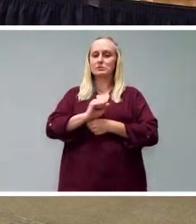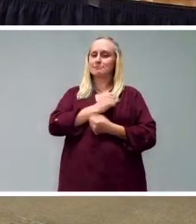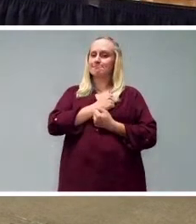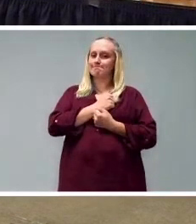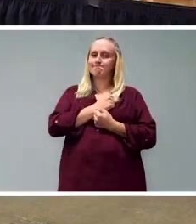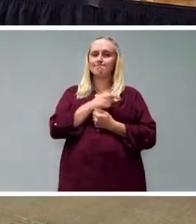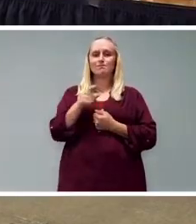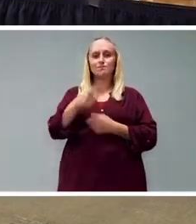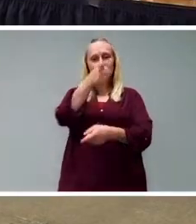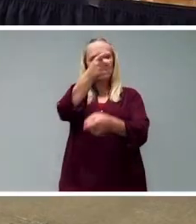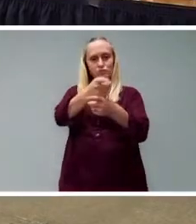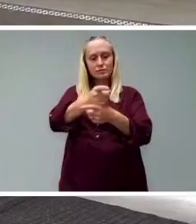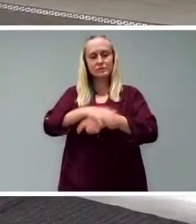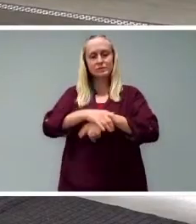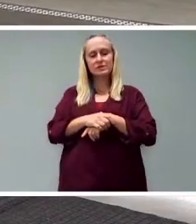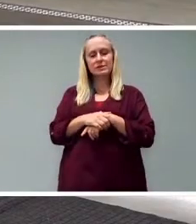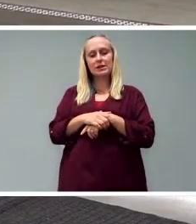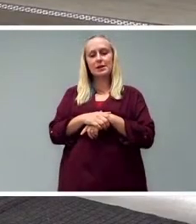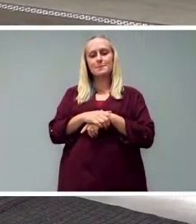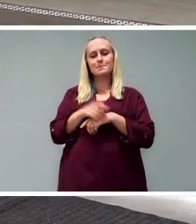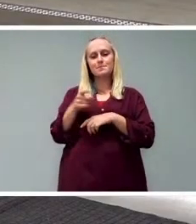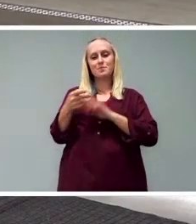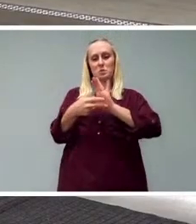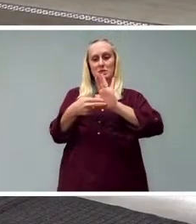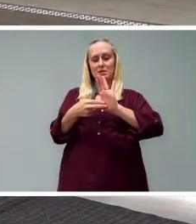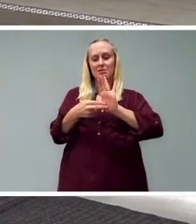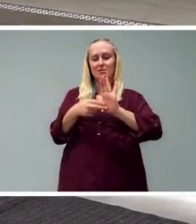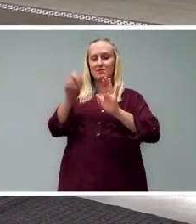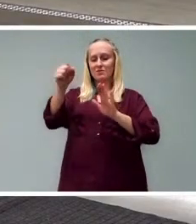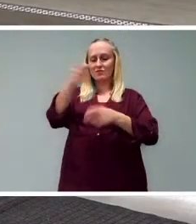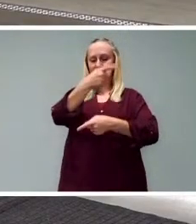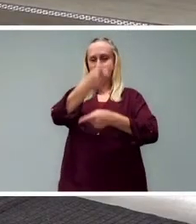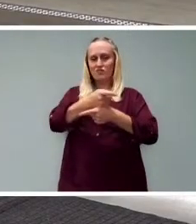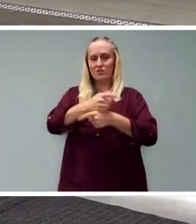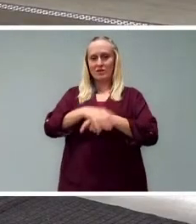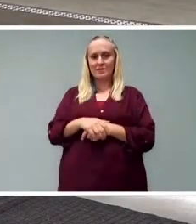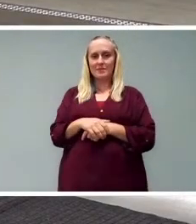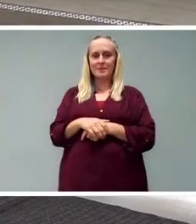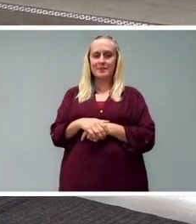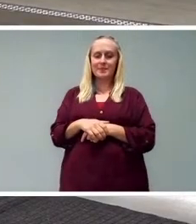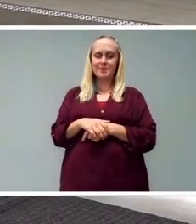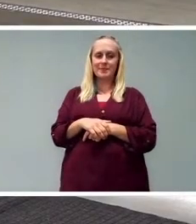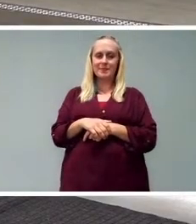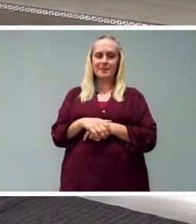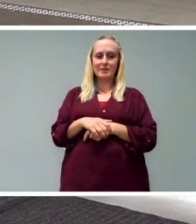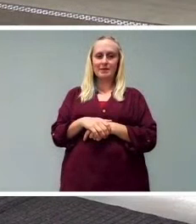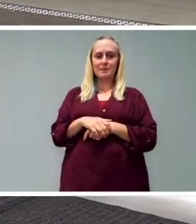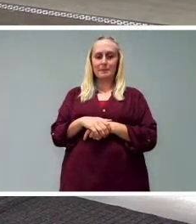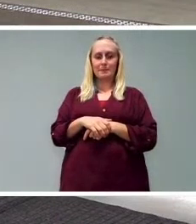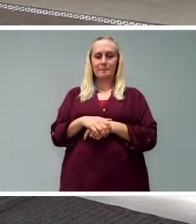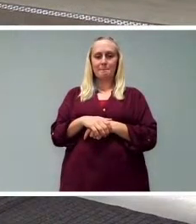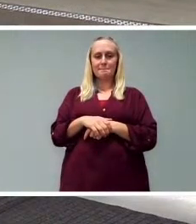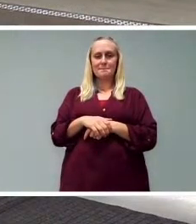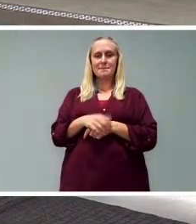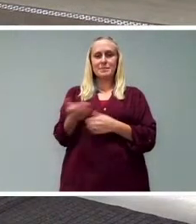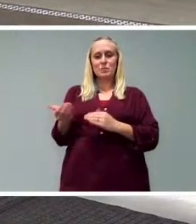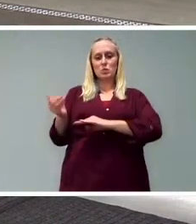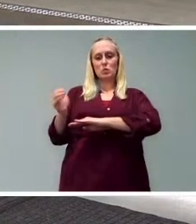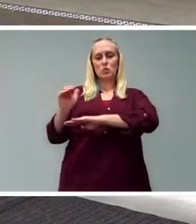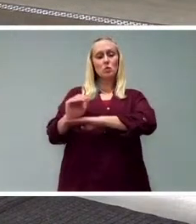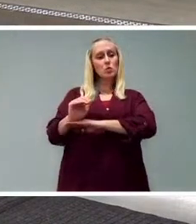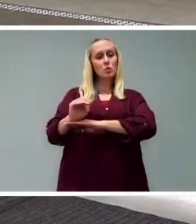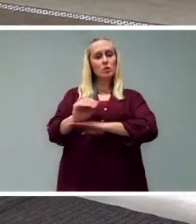when you labeled it that. Definitely a labor of love. And, you know, tonight also, of